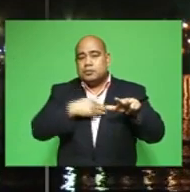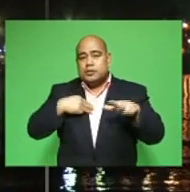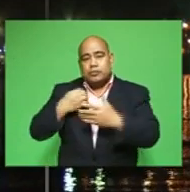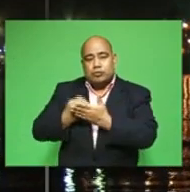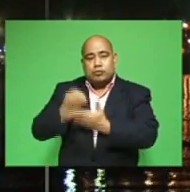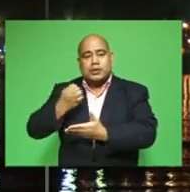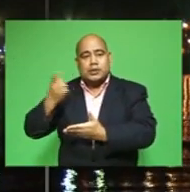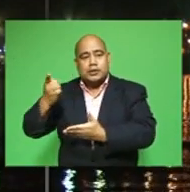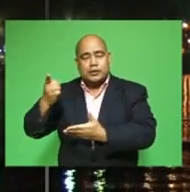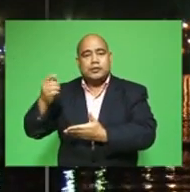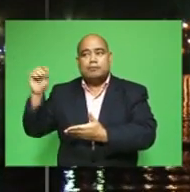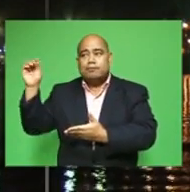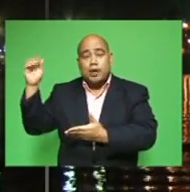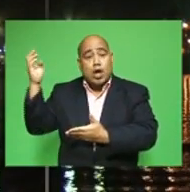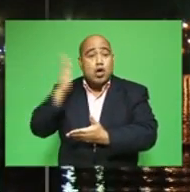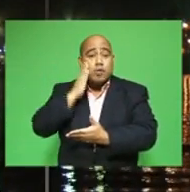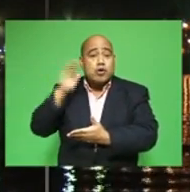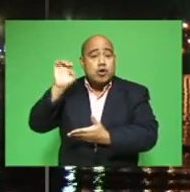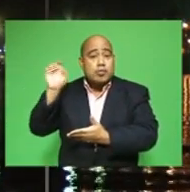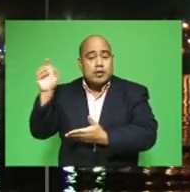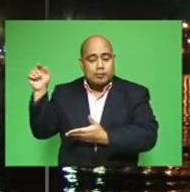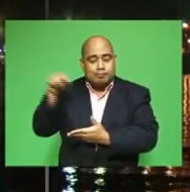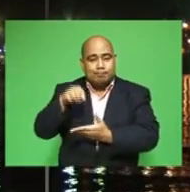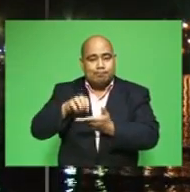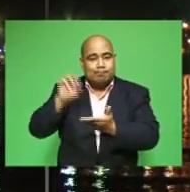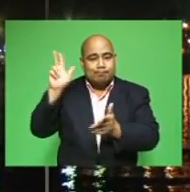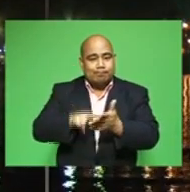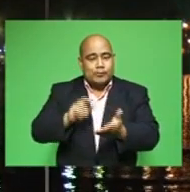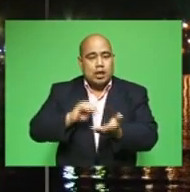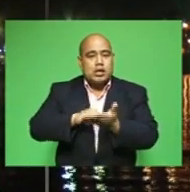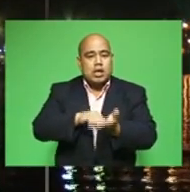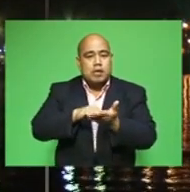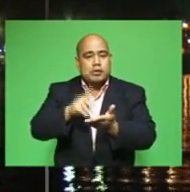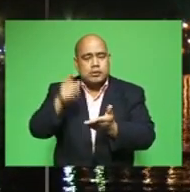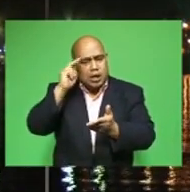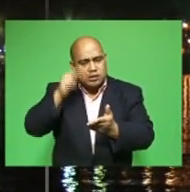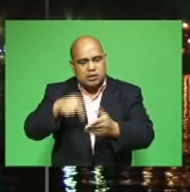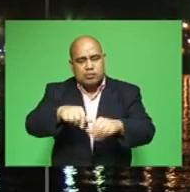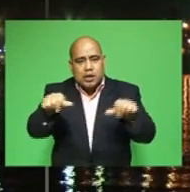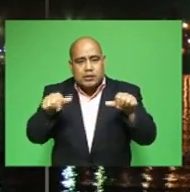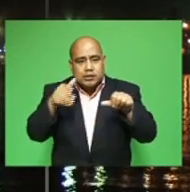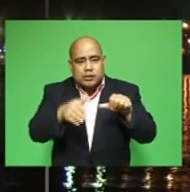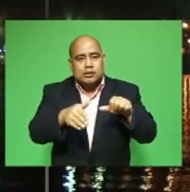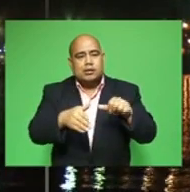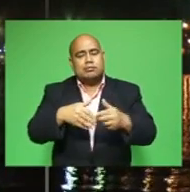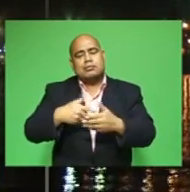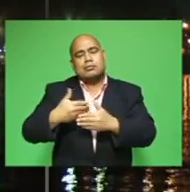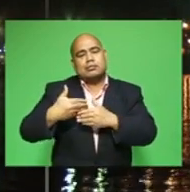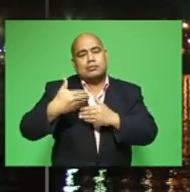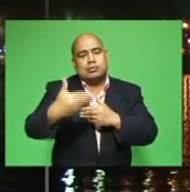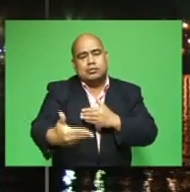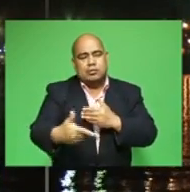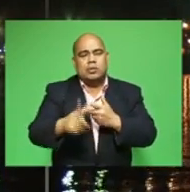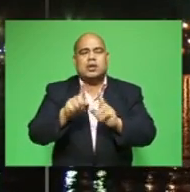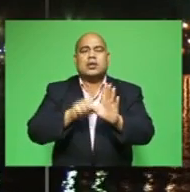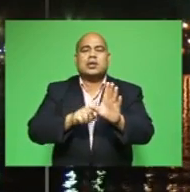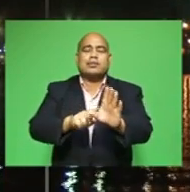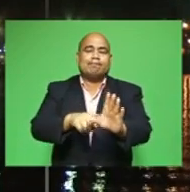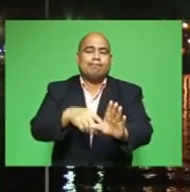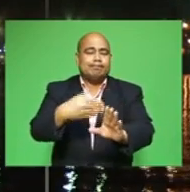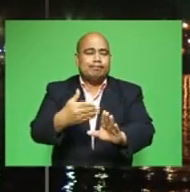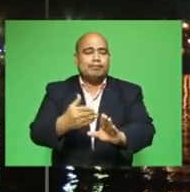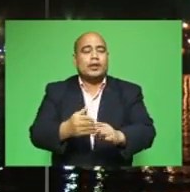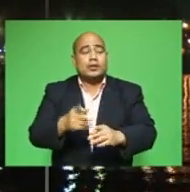sustain rural livelihood programs over the next 3 years. EU Ambassador for the Pacific, Sujiro Seam, says the